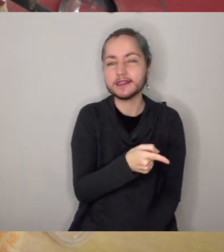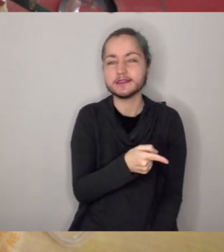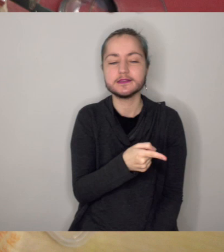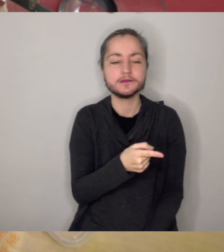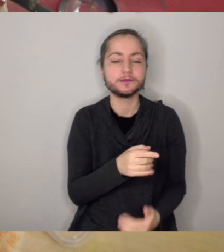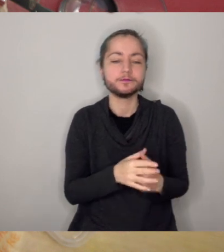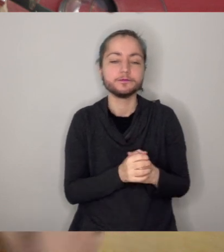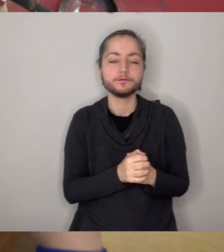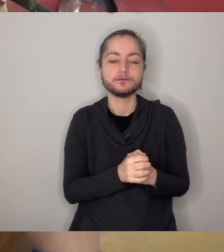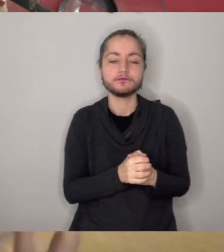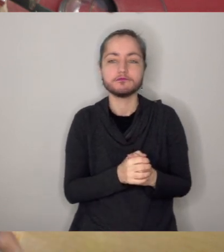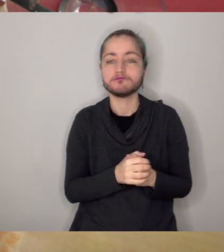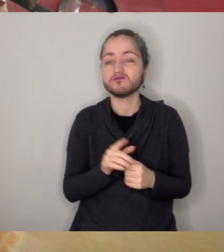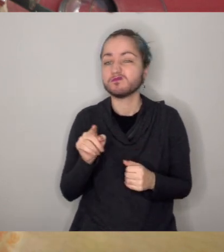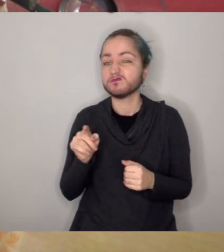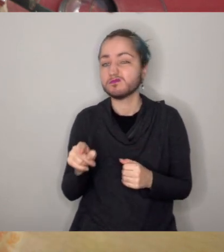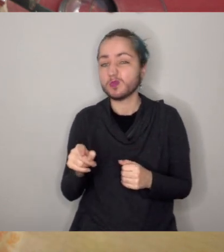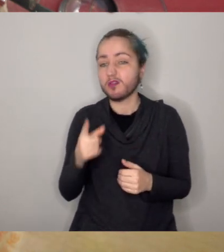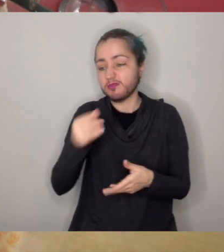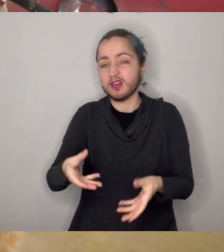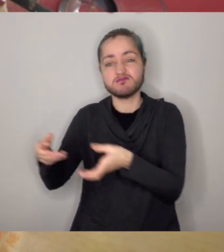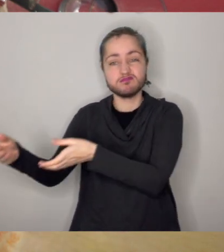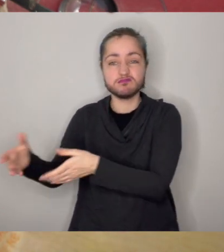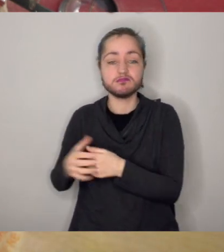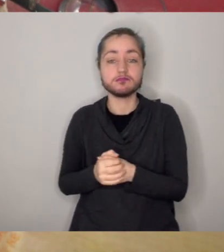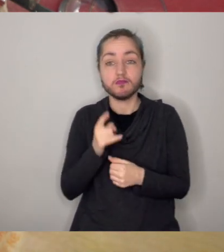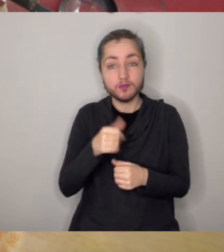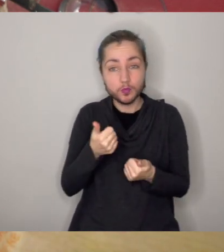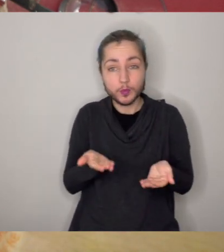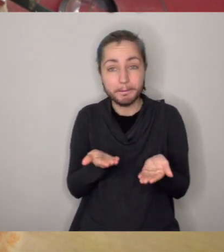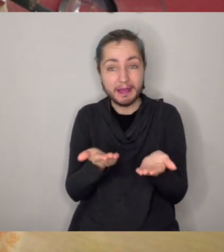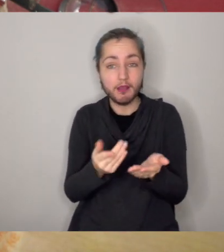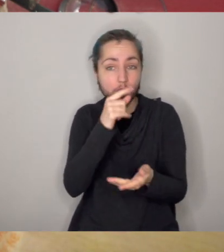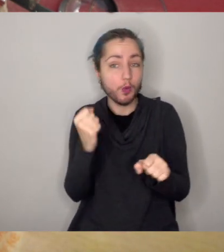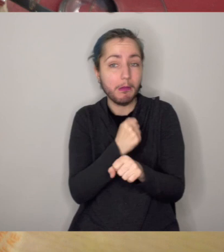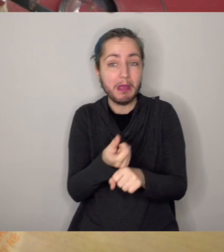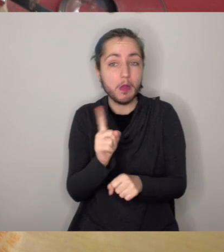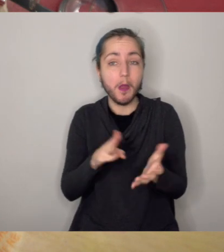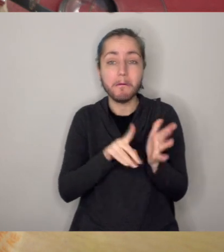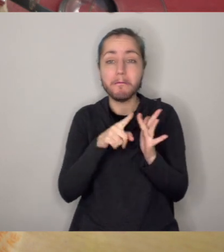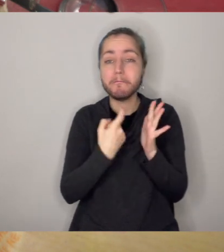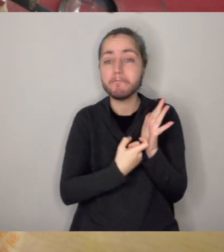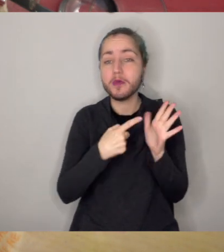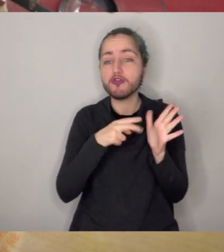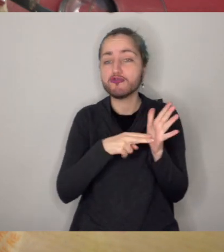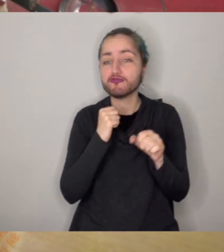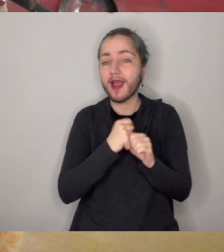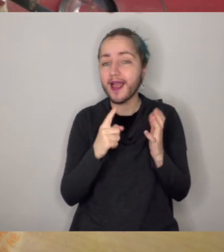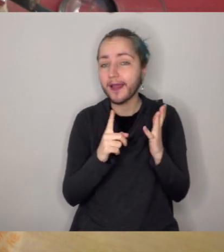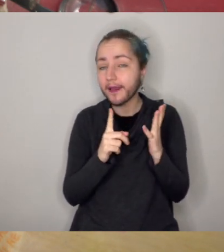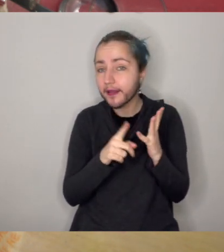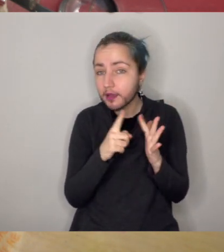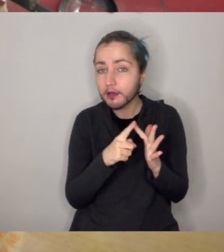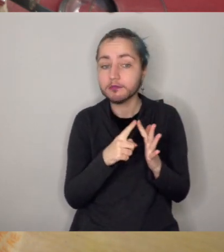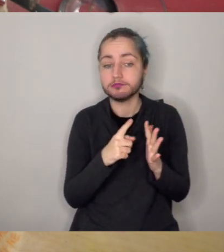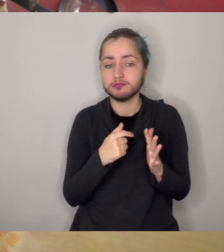you want to protect that. This you can put to one side. If you're good at baking, you can make